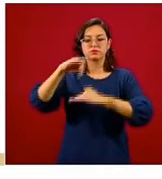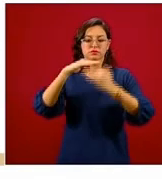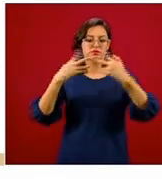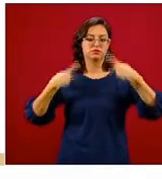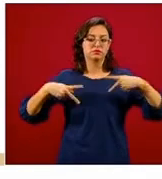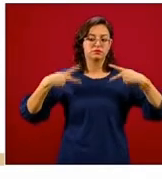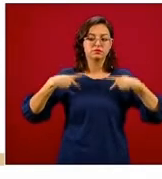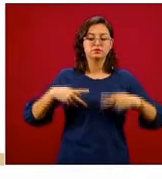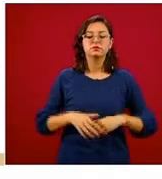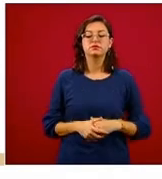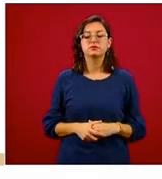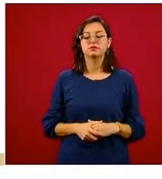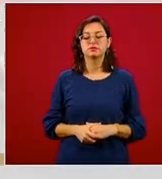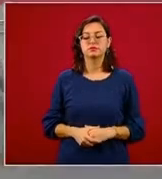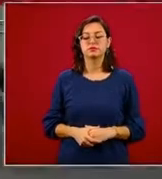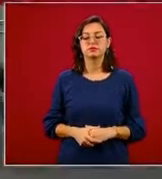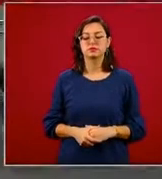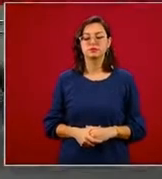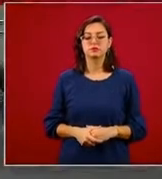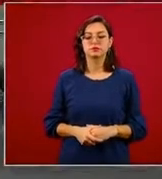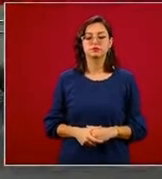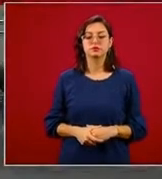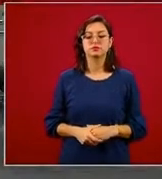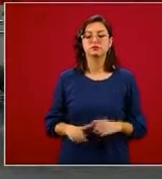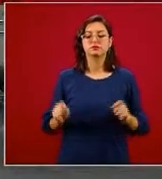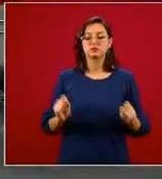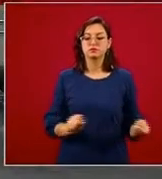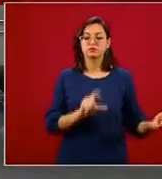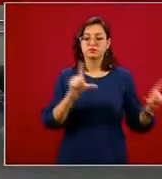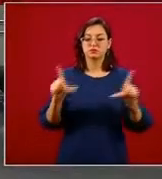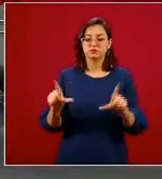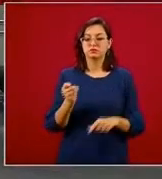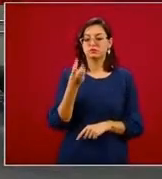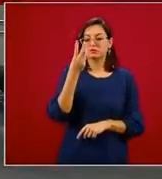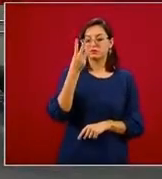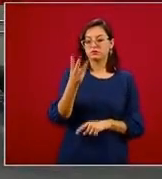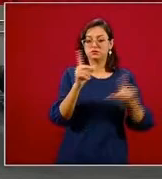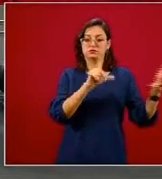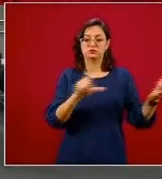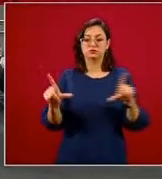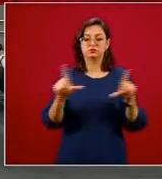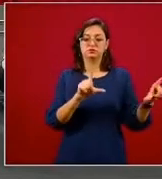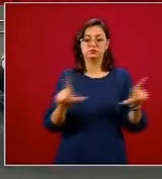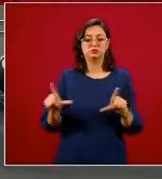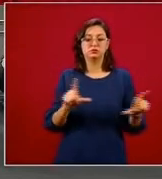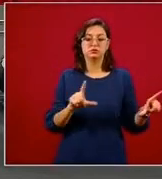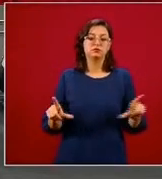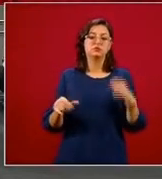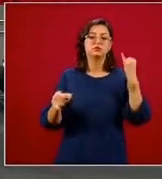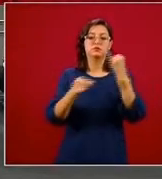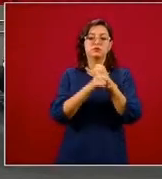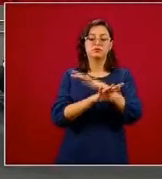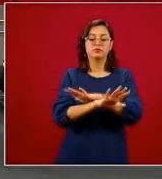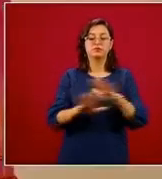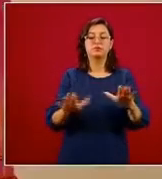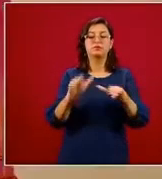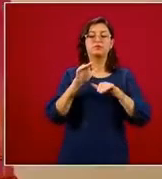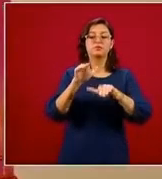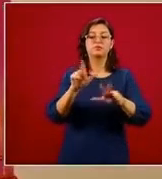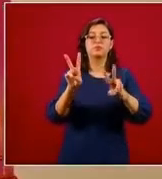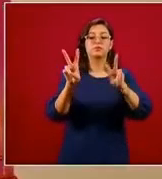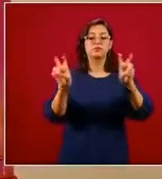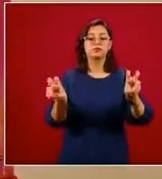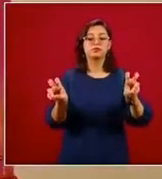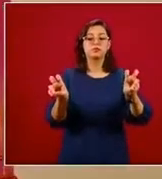to have available beds for those who are requiring it the most. In these other 3 slides, we want